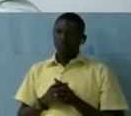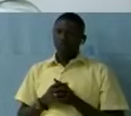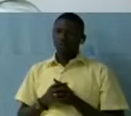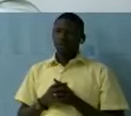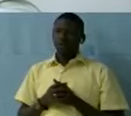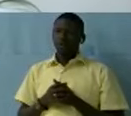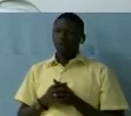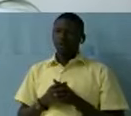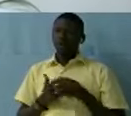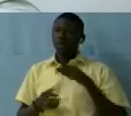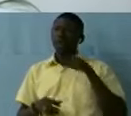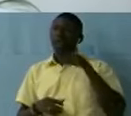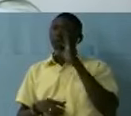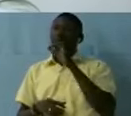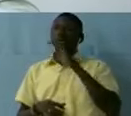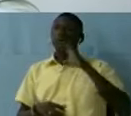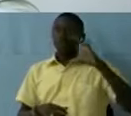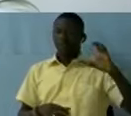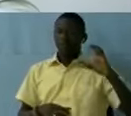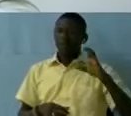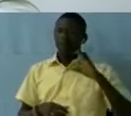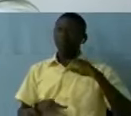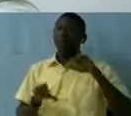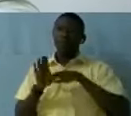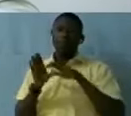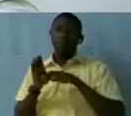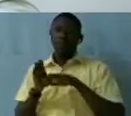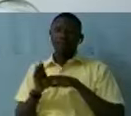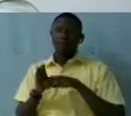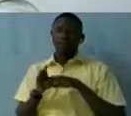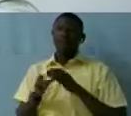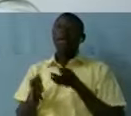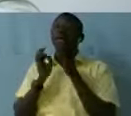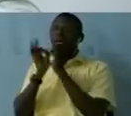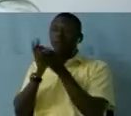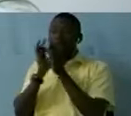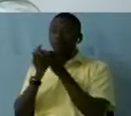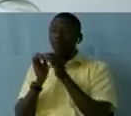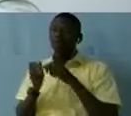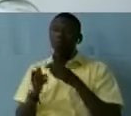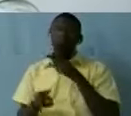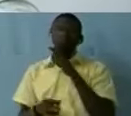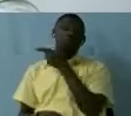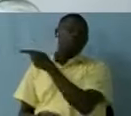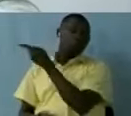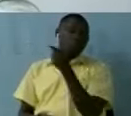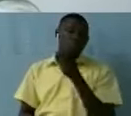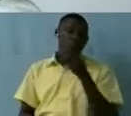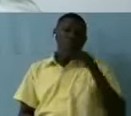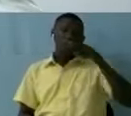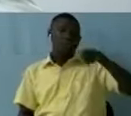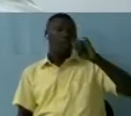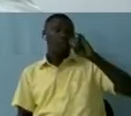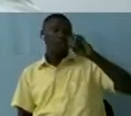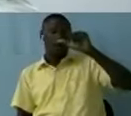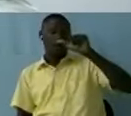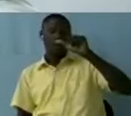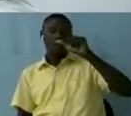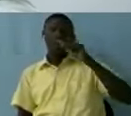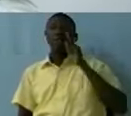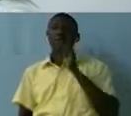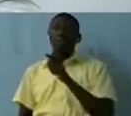former NIA officials that at the appropriate time, the TRRC officials may wish to speak